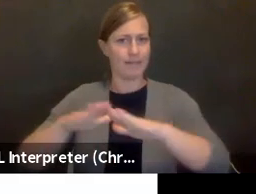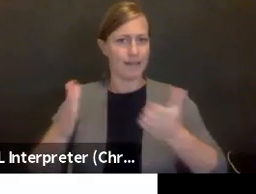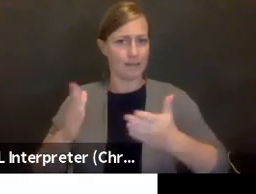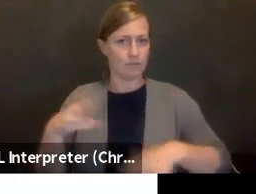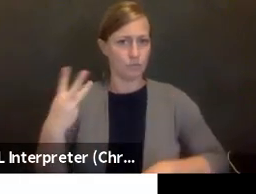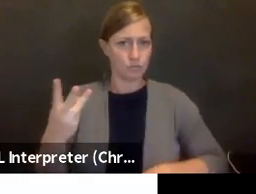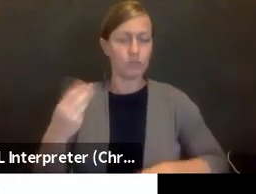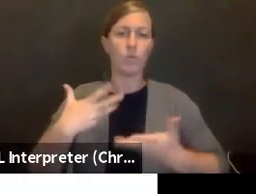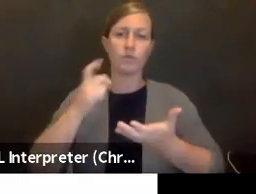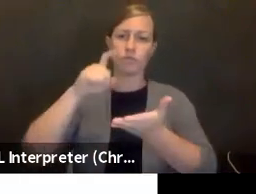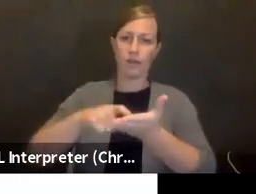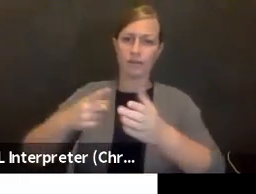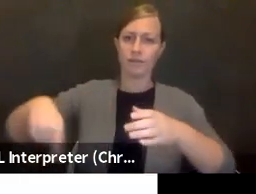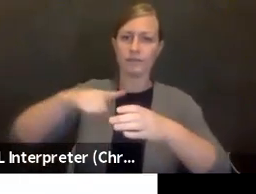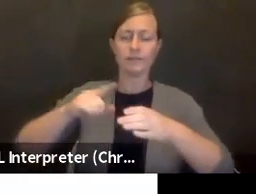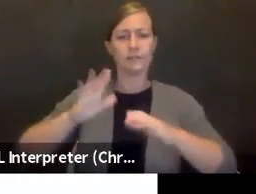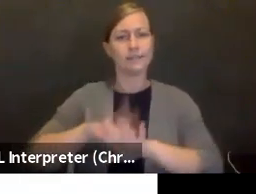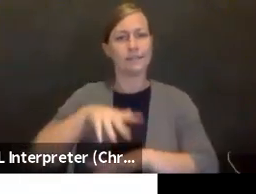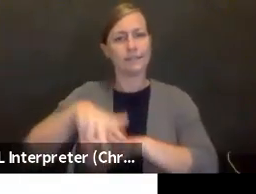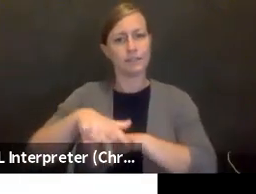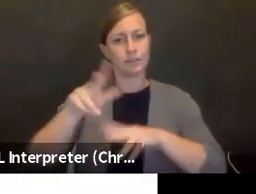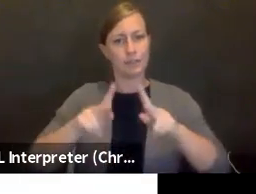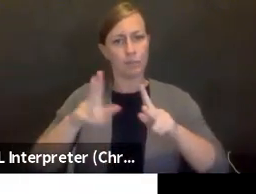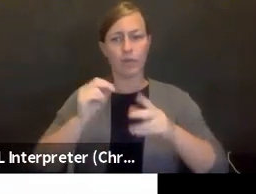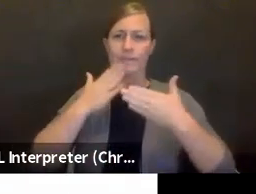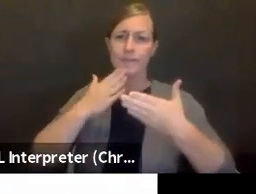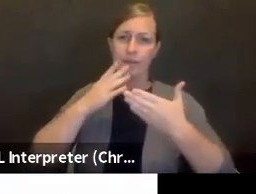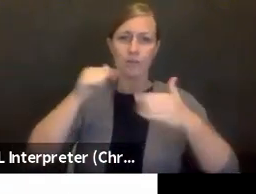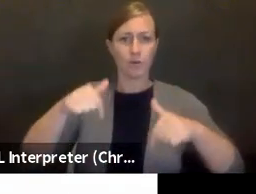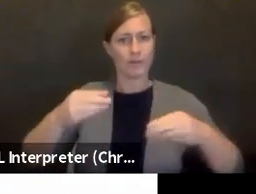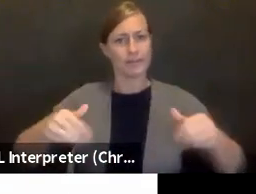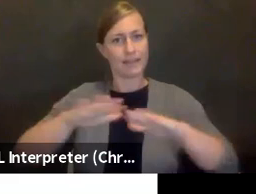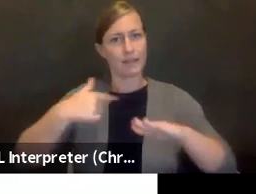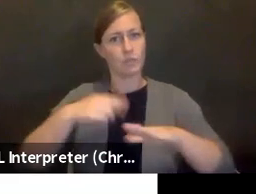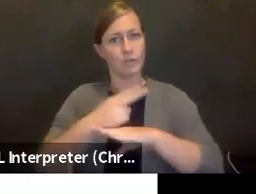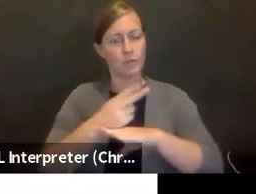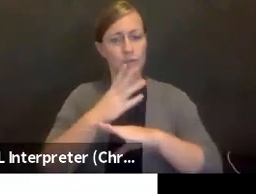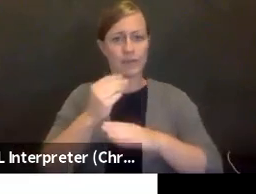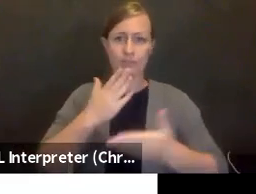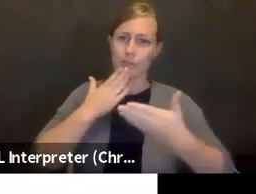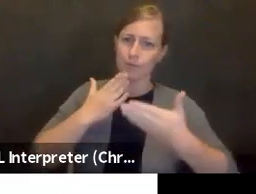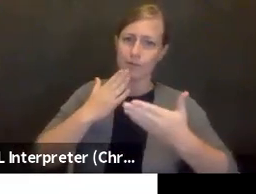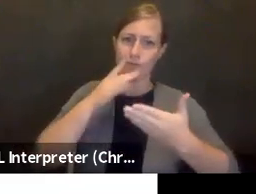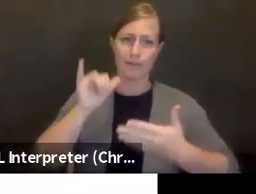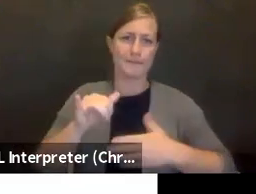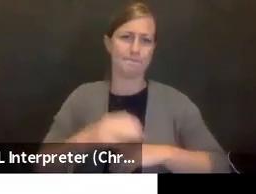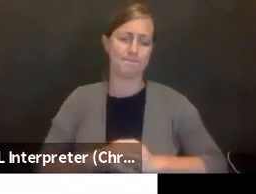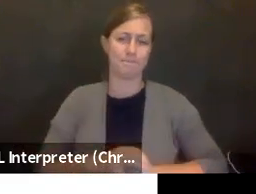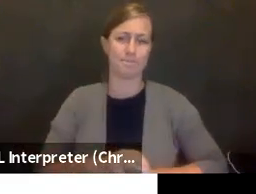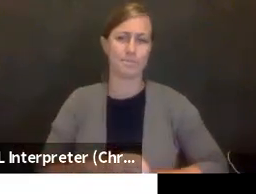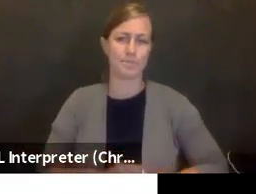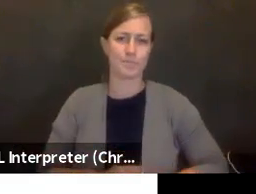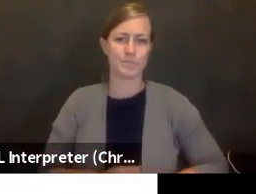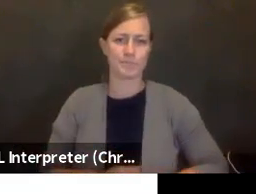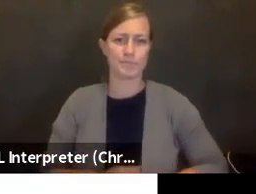Indigenous people and be thankful for the land that we use and be graceful with it. So just take a moment to recognize this.